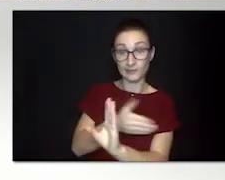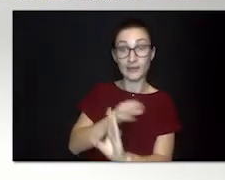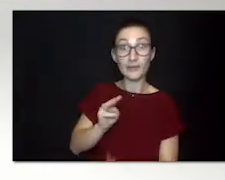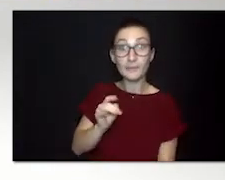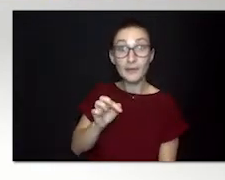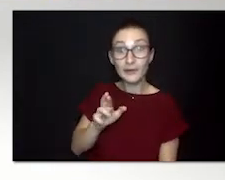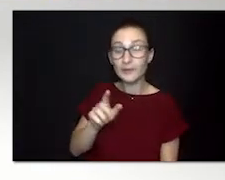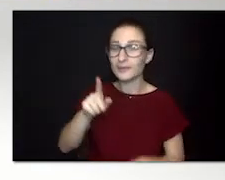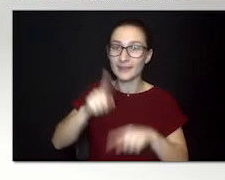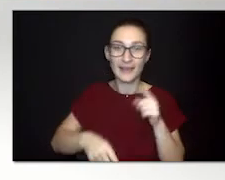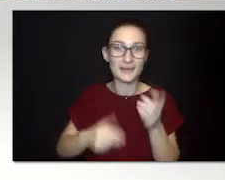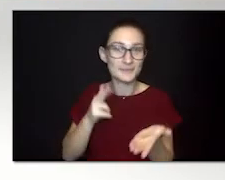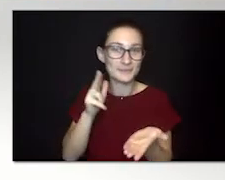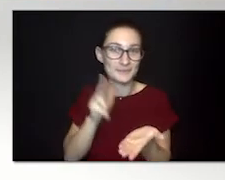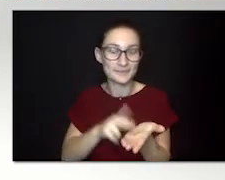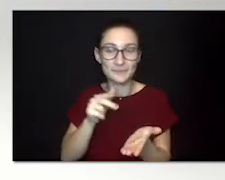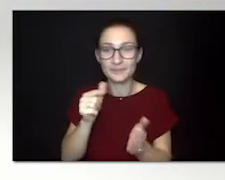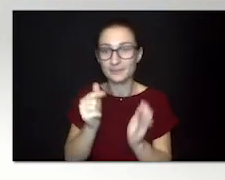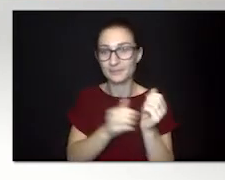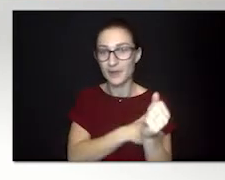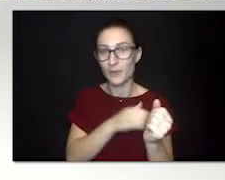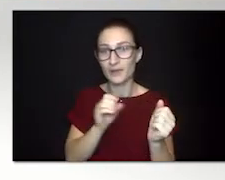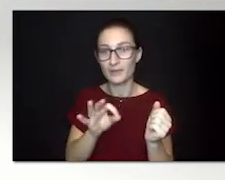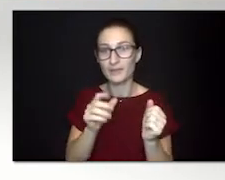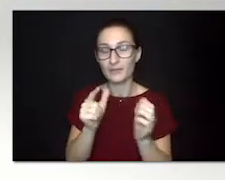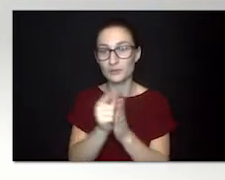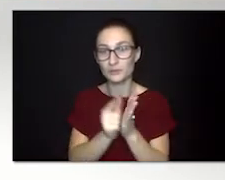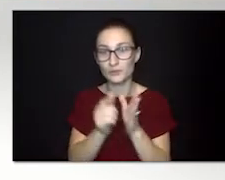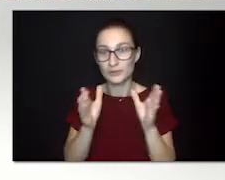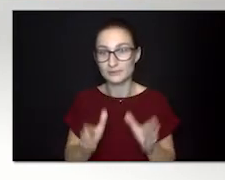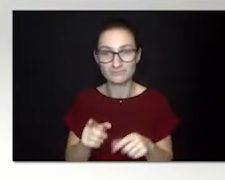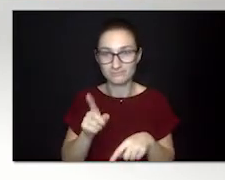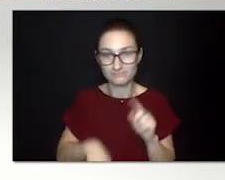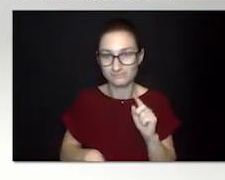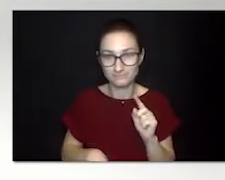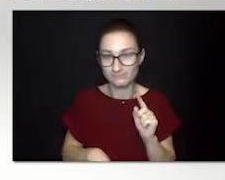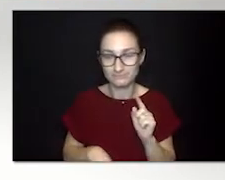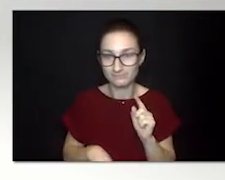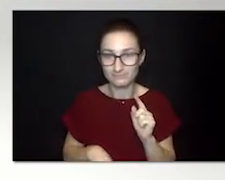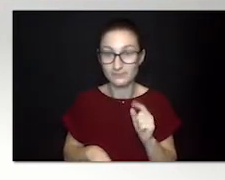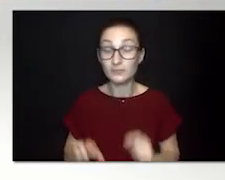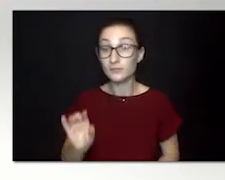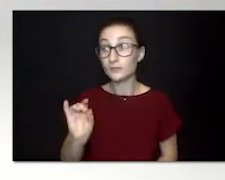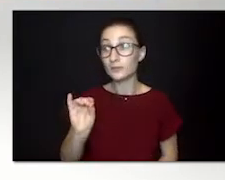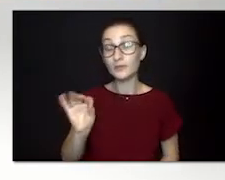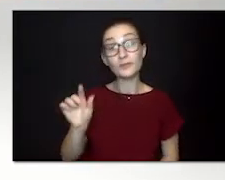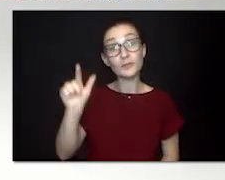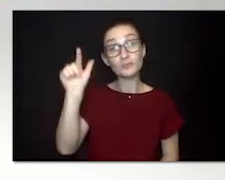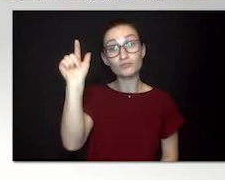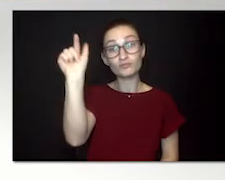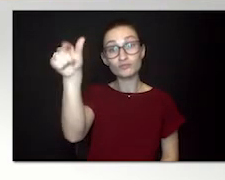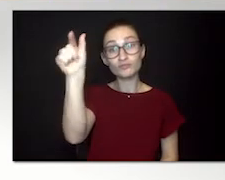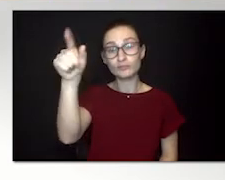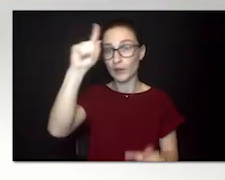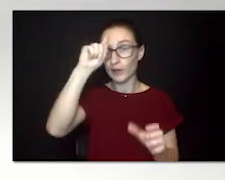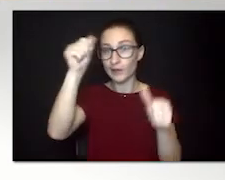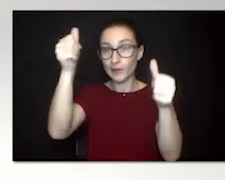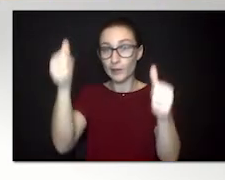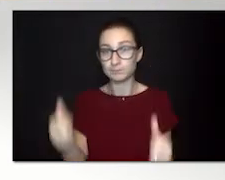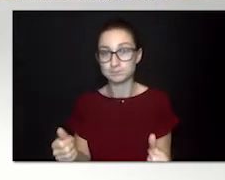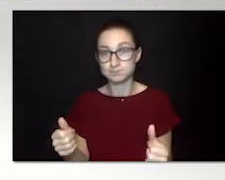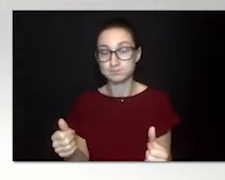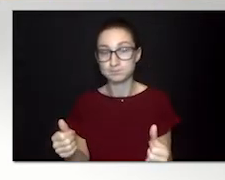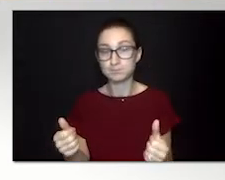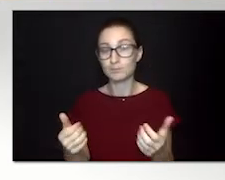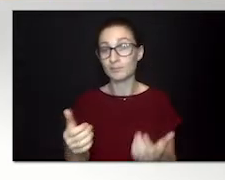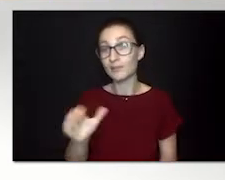a power of attorney, a living will, a healthcare surrogate. Now, if it's something where someone later in life lost